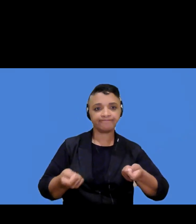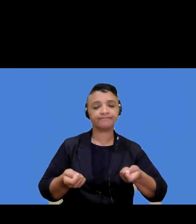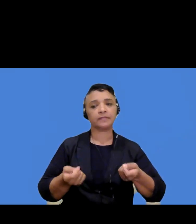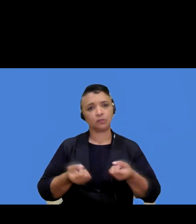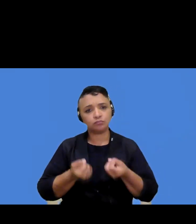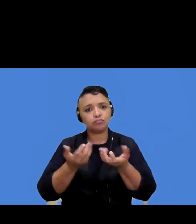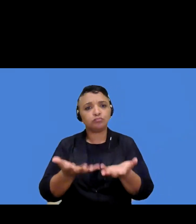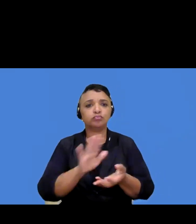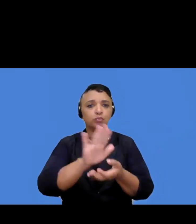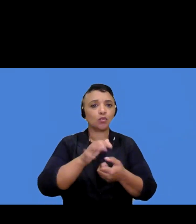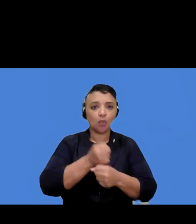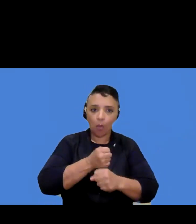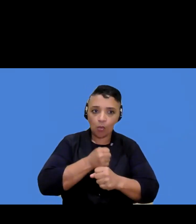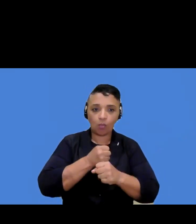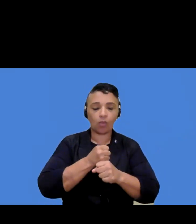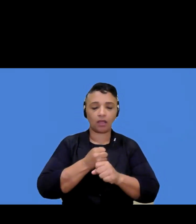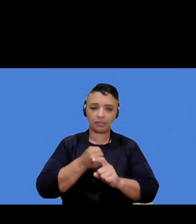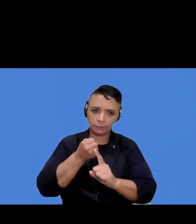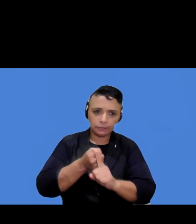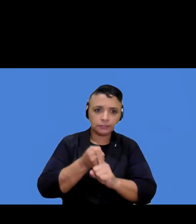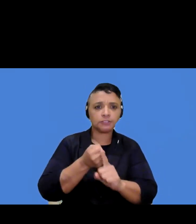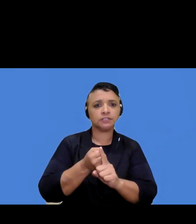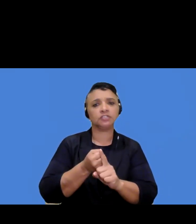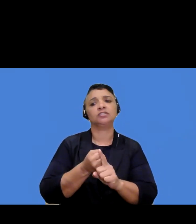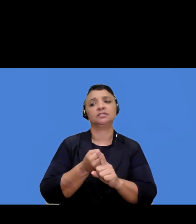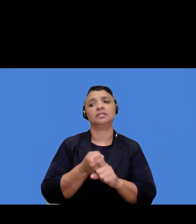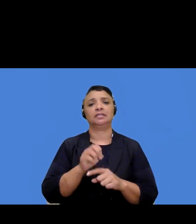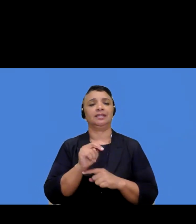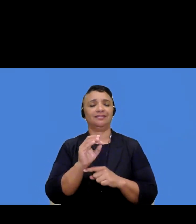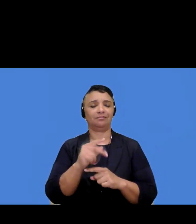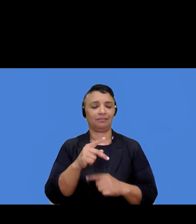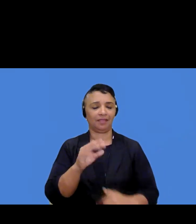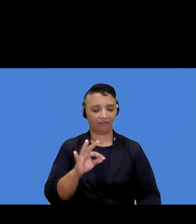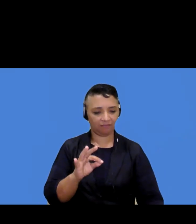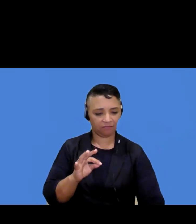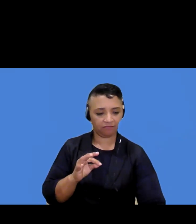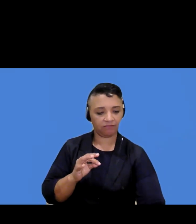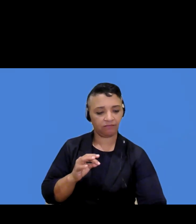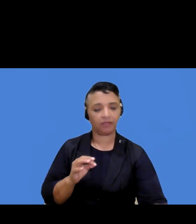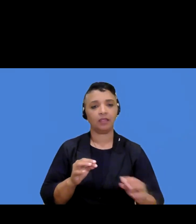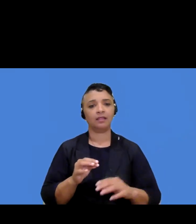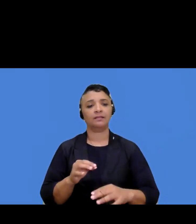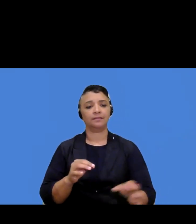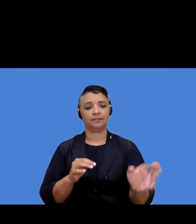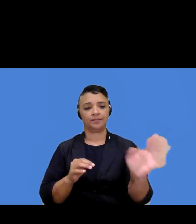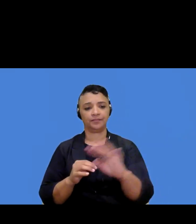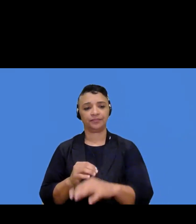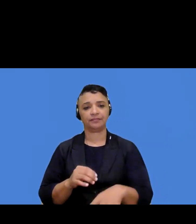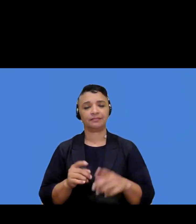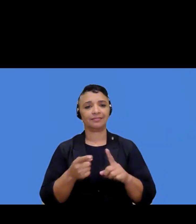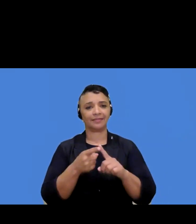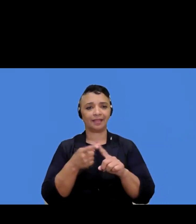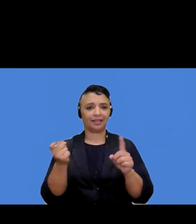work that NFDN is doing, specifically in so many